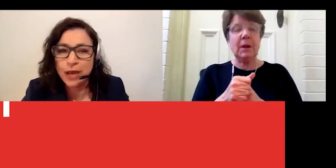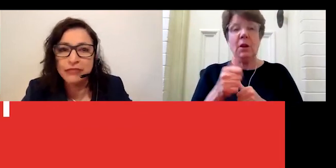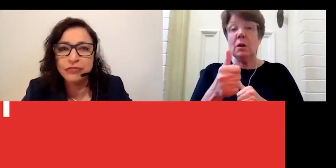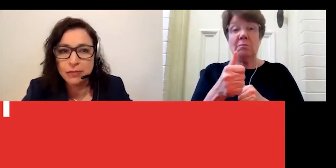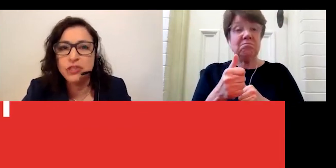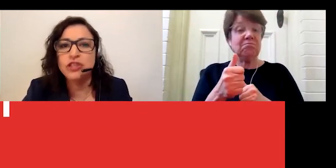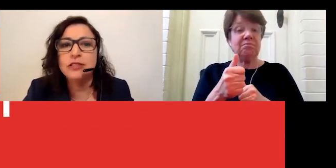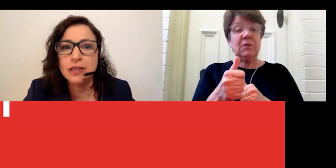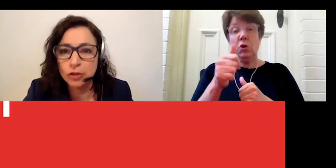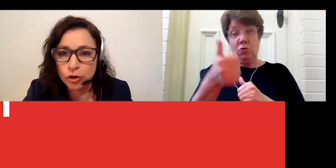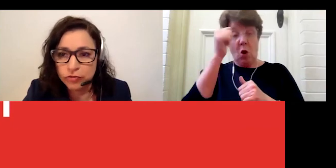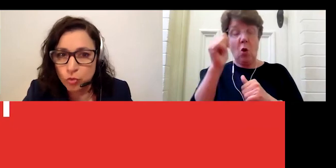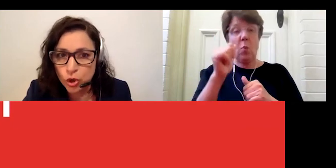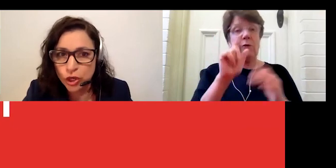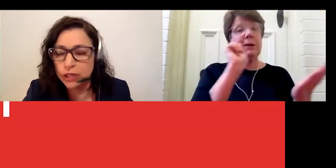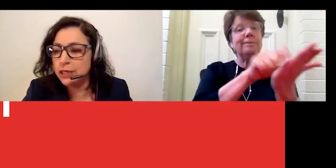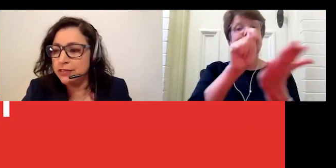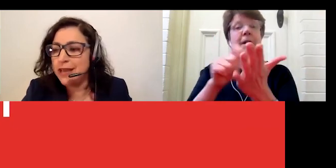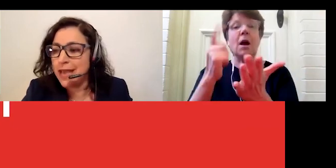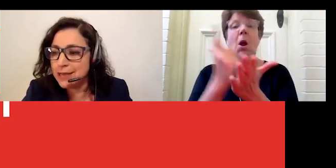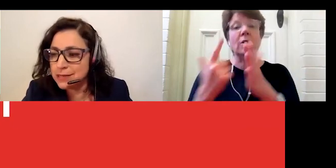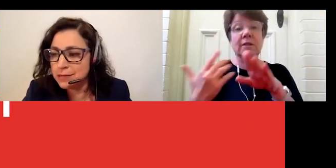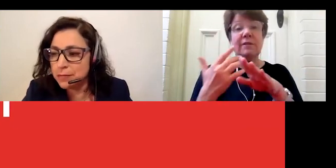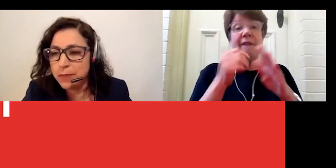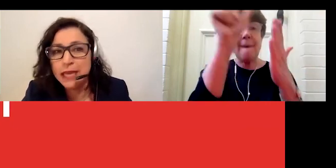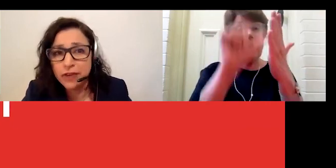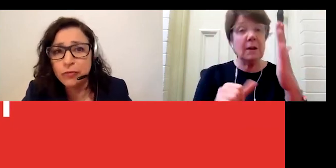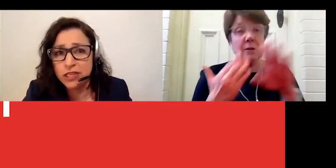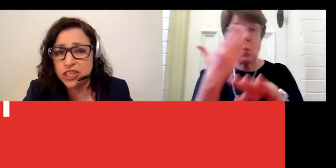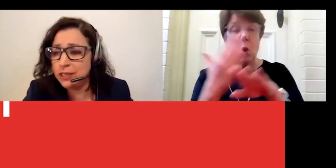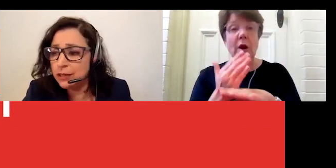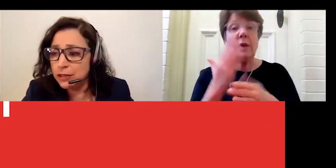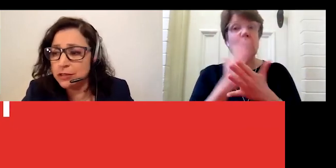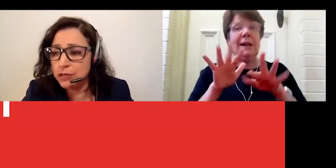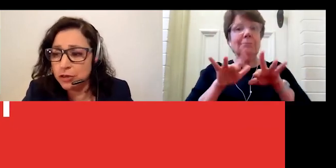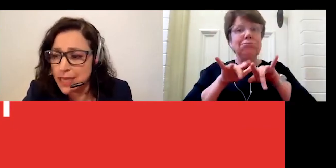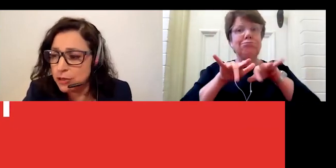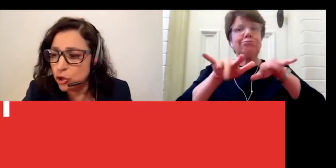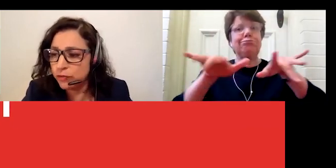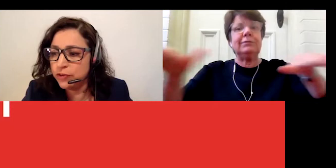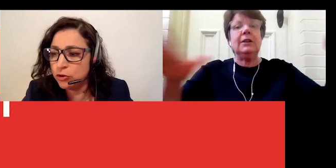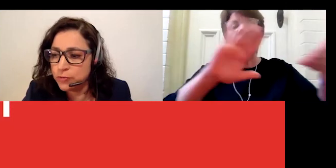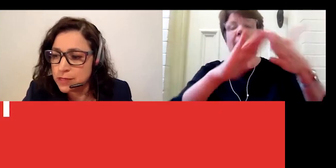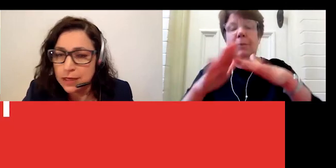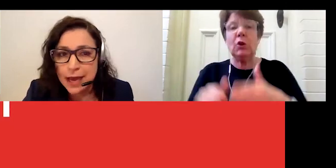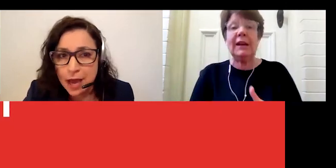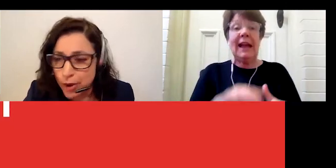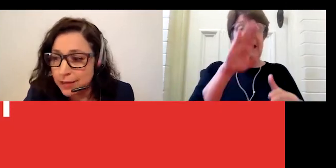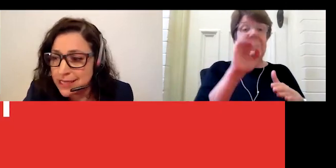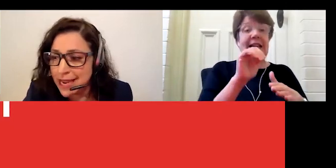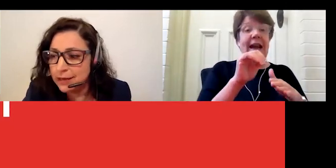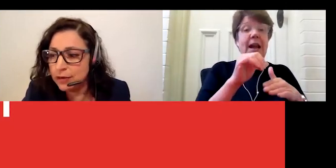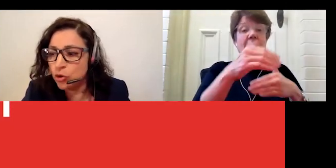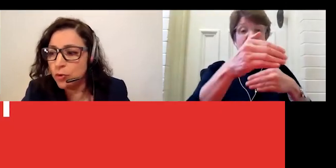already we've commissioned a lot of work that has been far-reaching, you know, 10 short films,